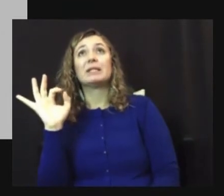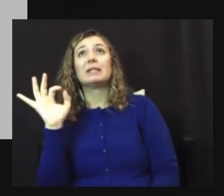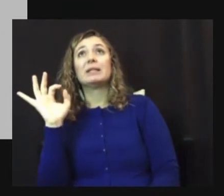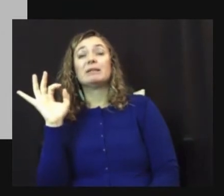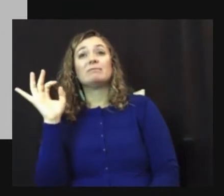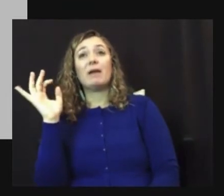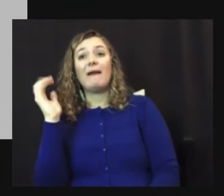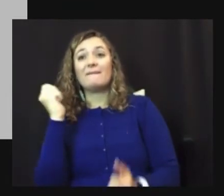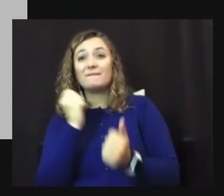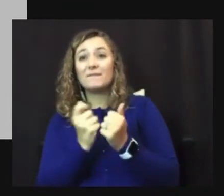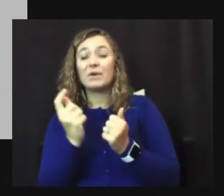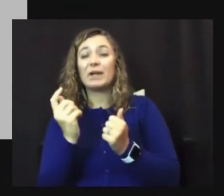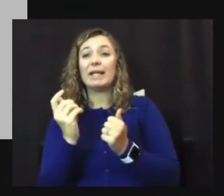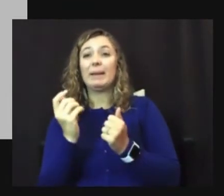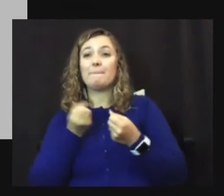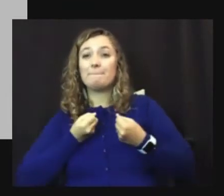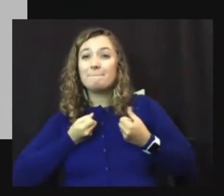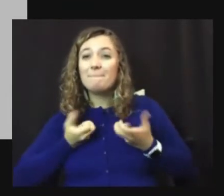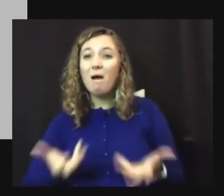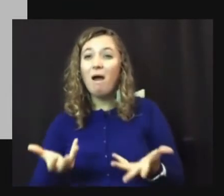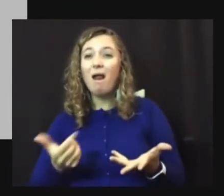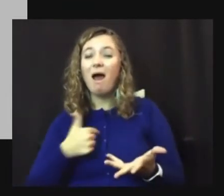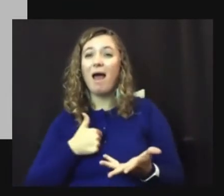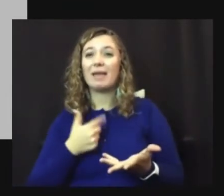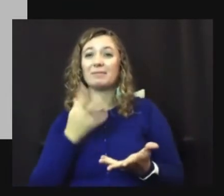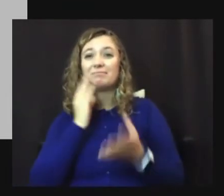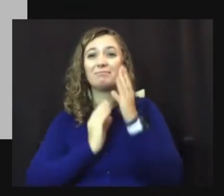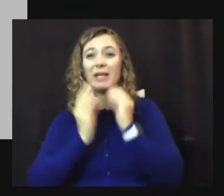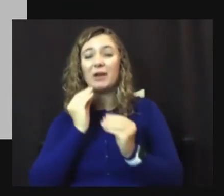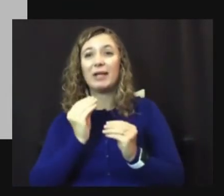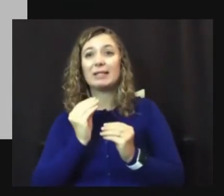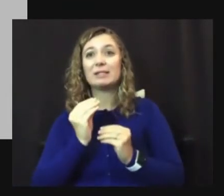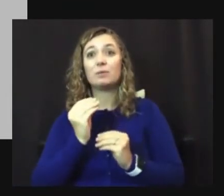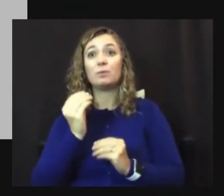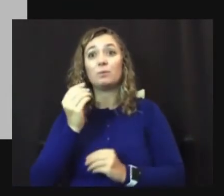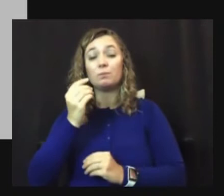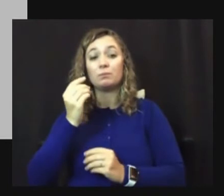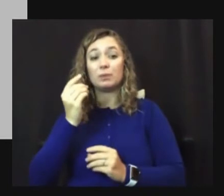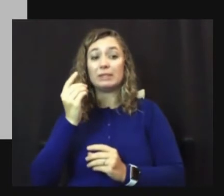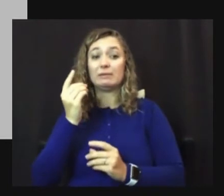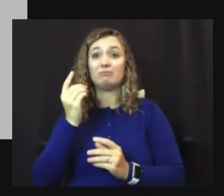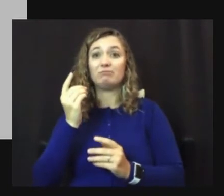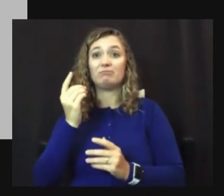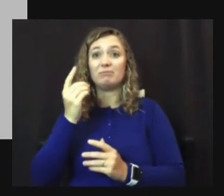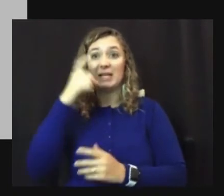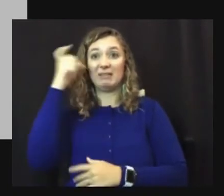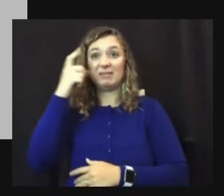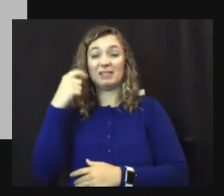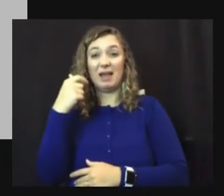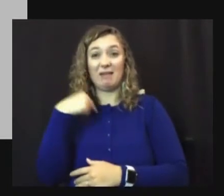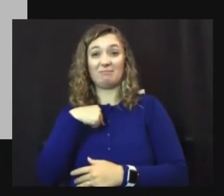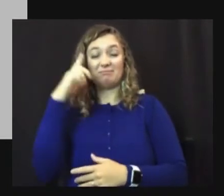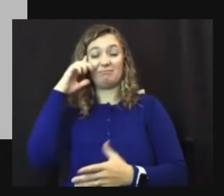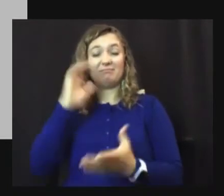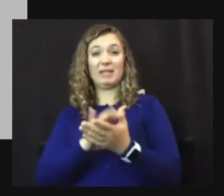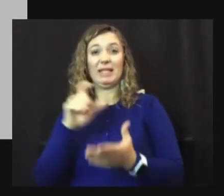believed that to be a success in the world, I had to do everything on my own. I had to be completely independent and indistinguishable